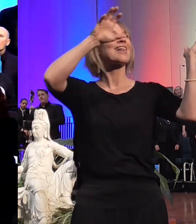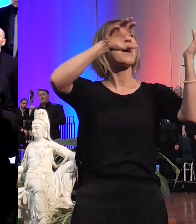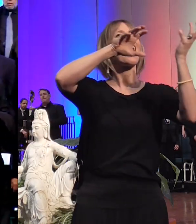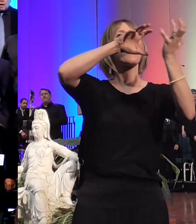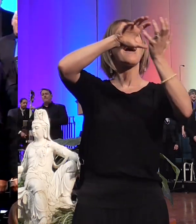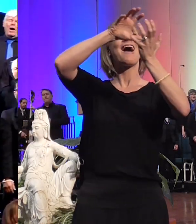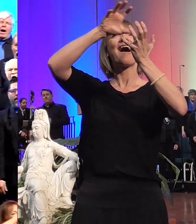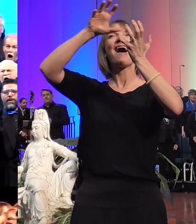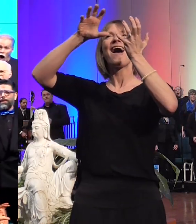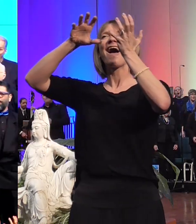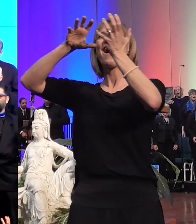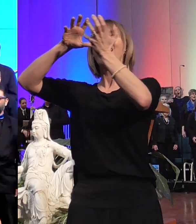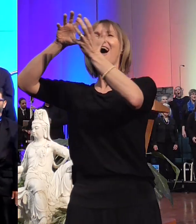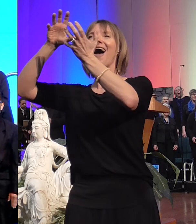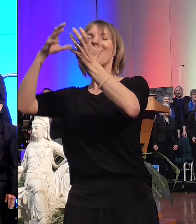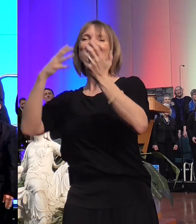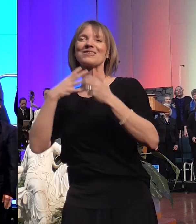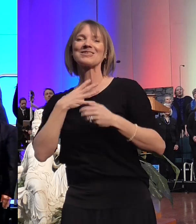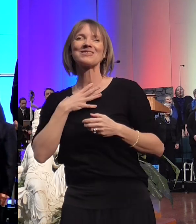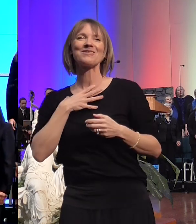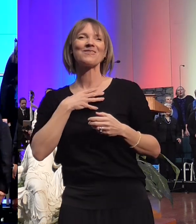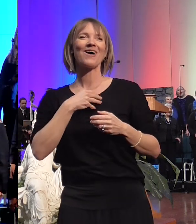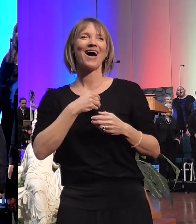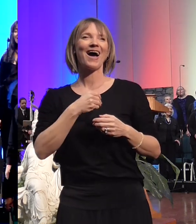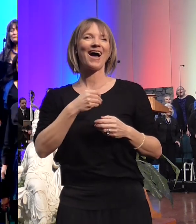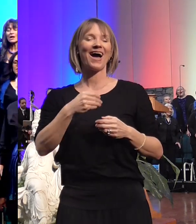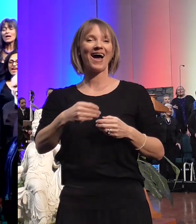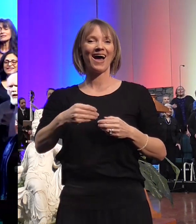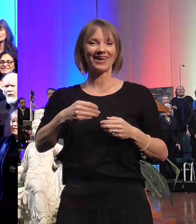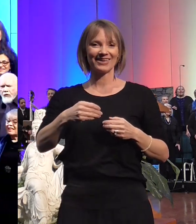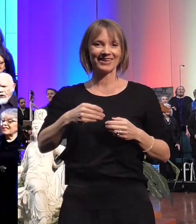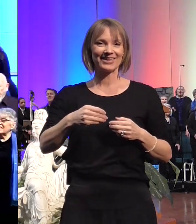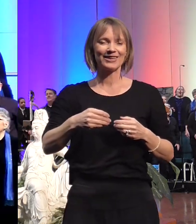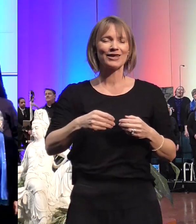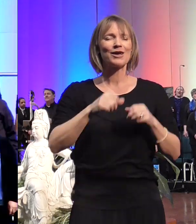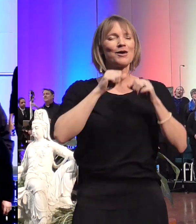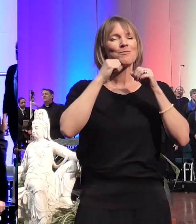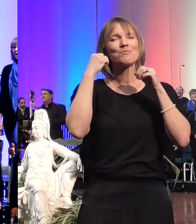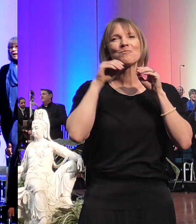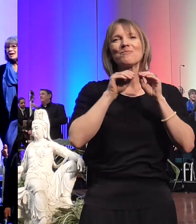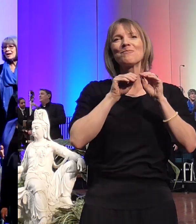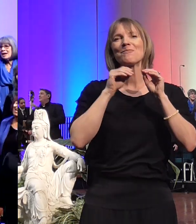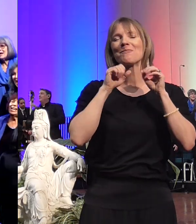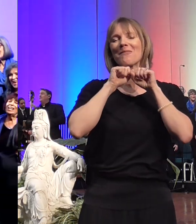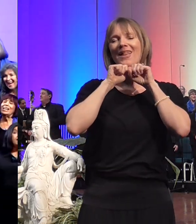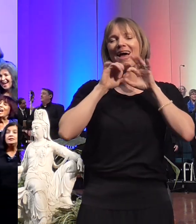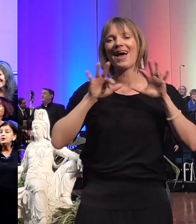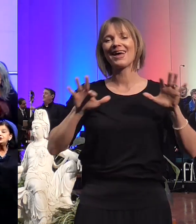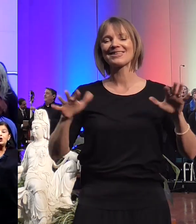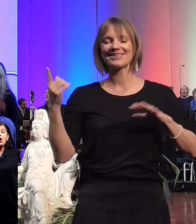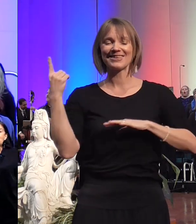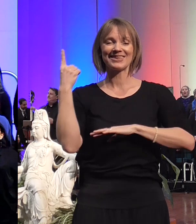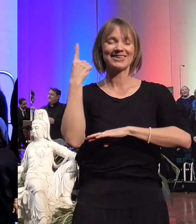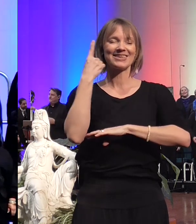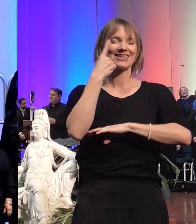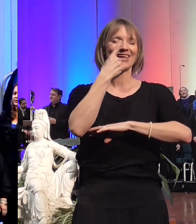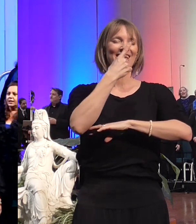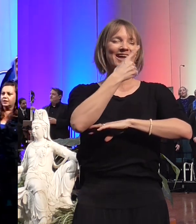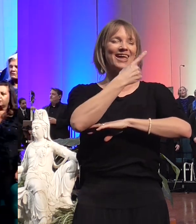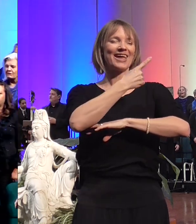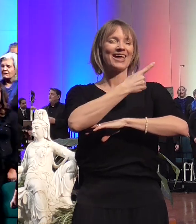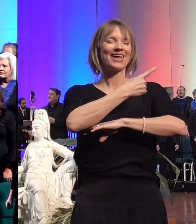clouds of white, bright blessed day and